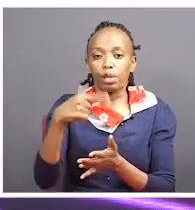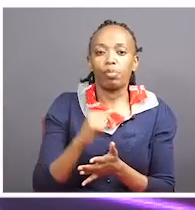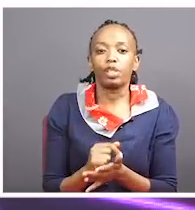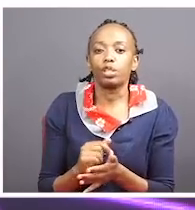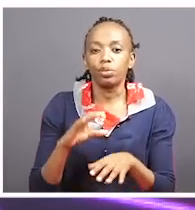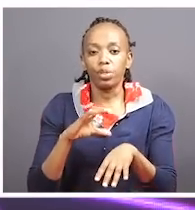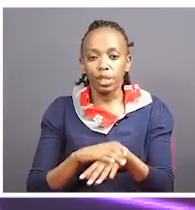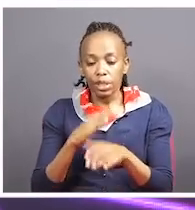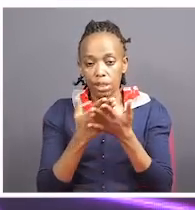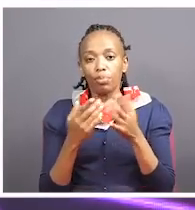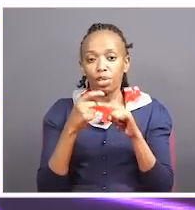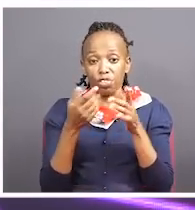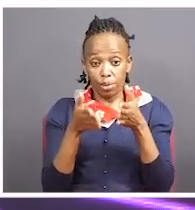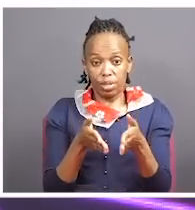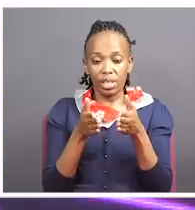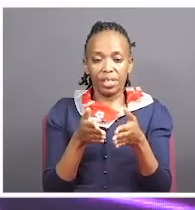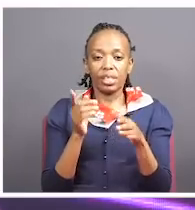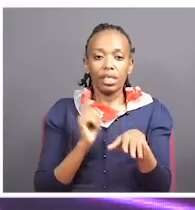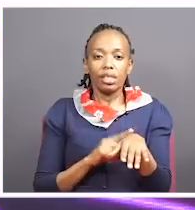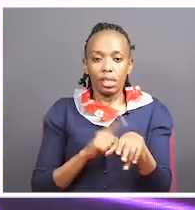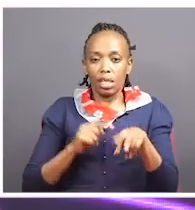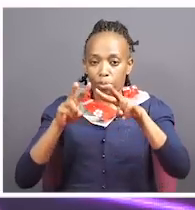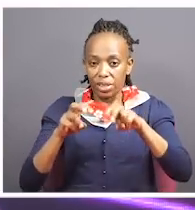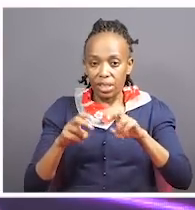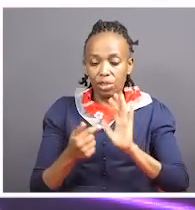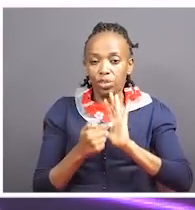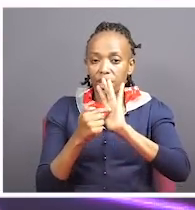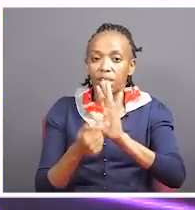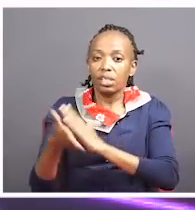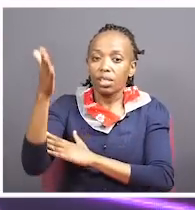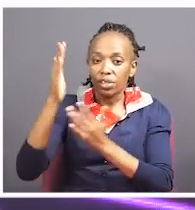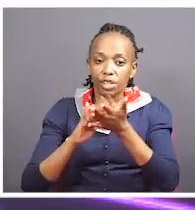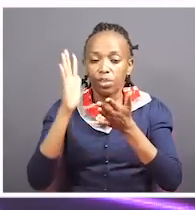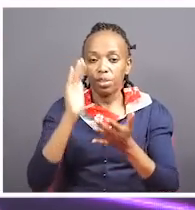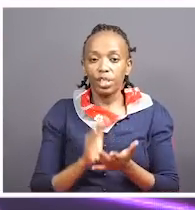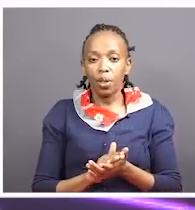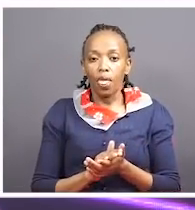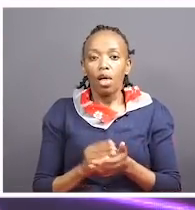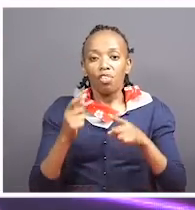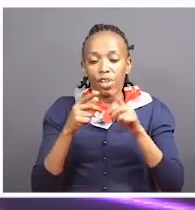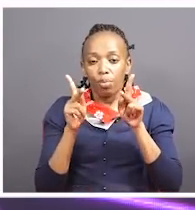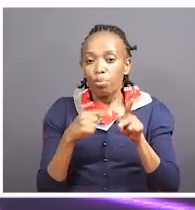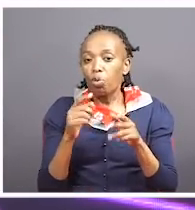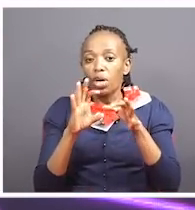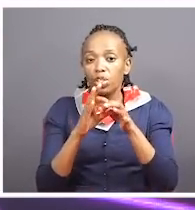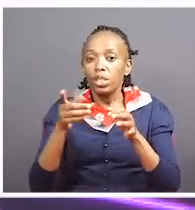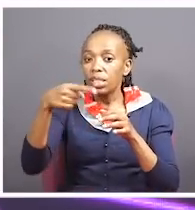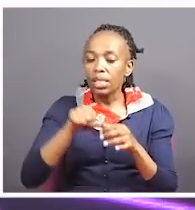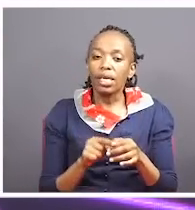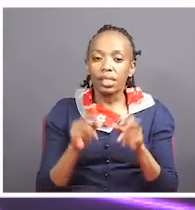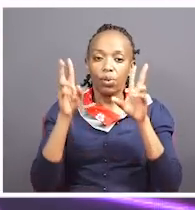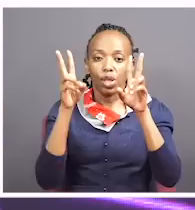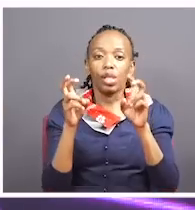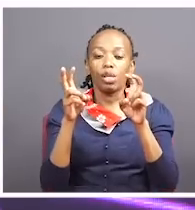to get something out of this as we seek to radiate God's glory. For those of you who are joining